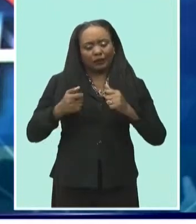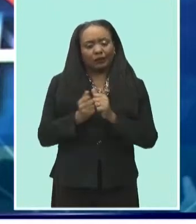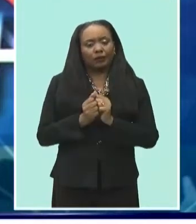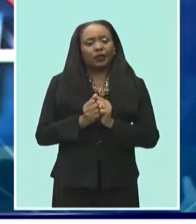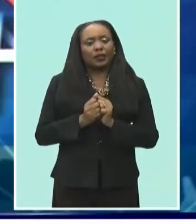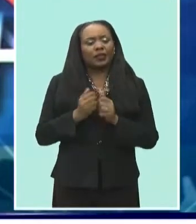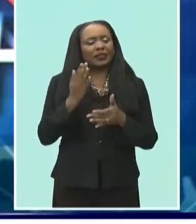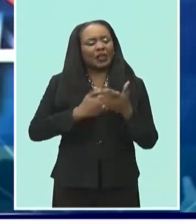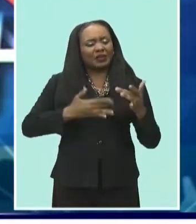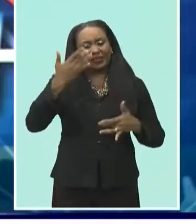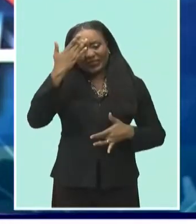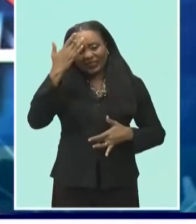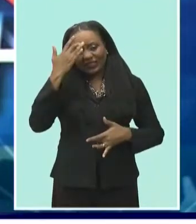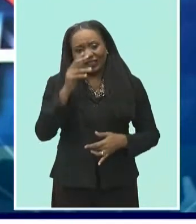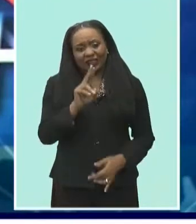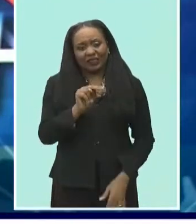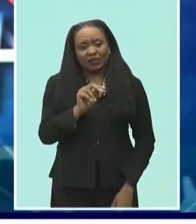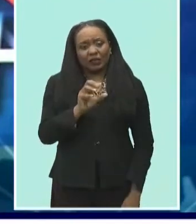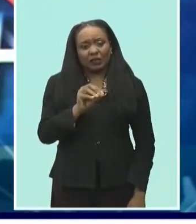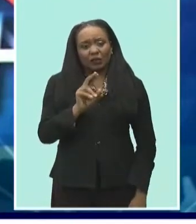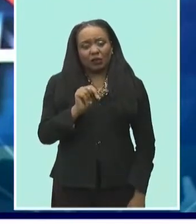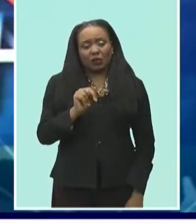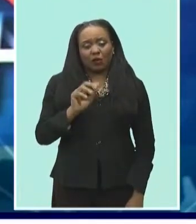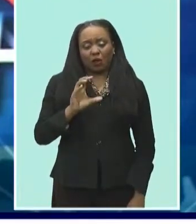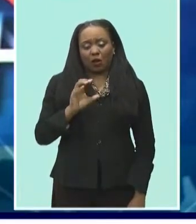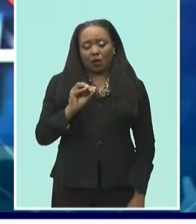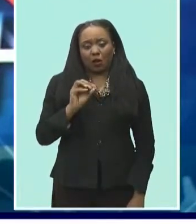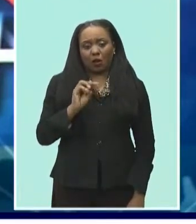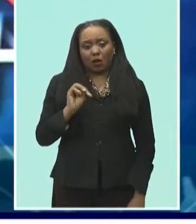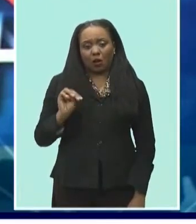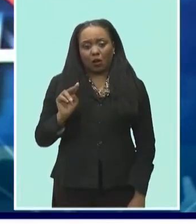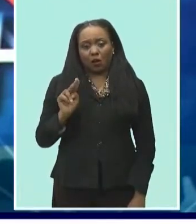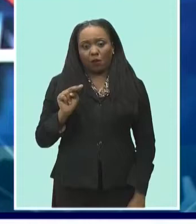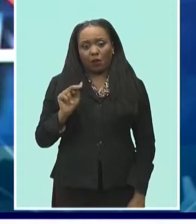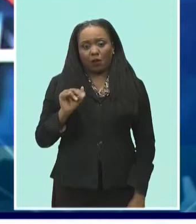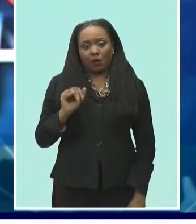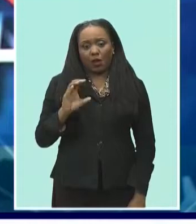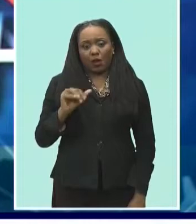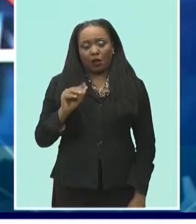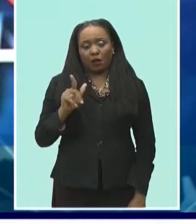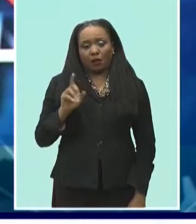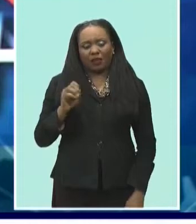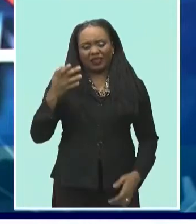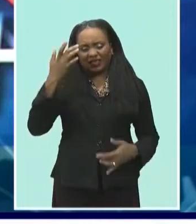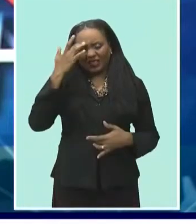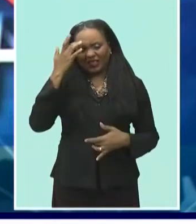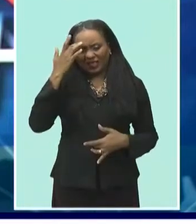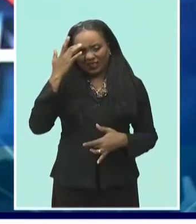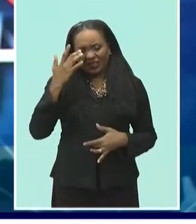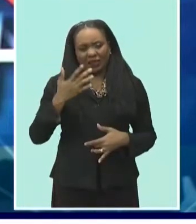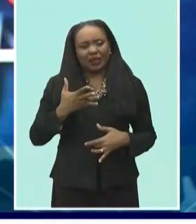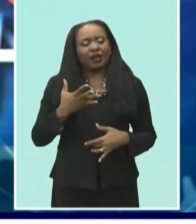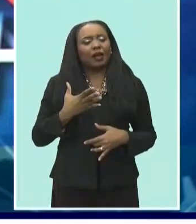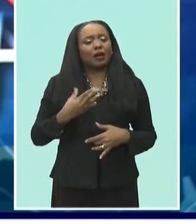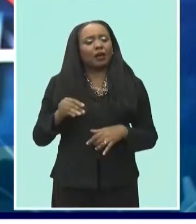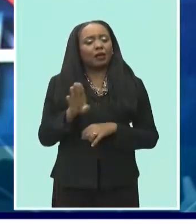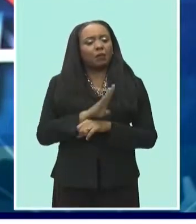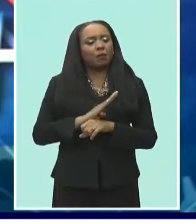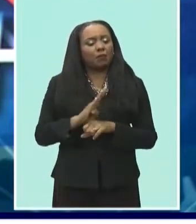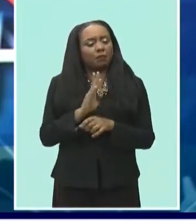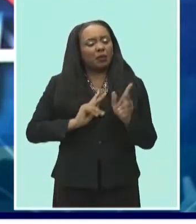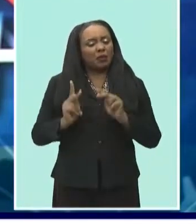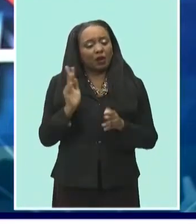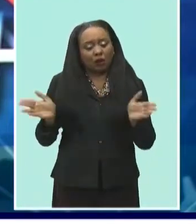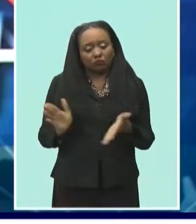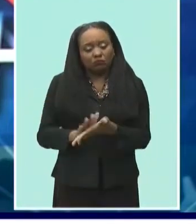came at the ongoing World Health Assembly of the World Health Organization in Geneva. 1/4 of the adult population in Barbados has